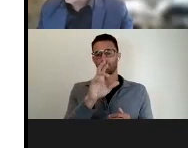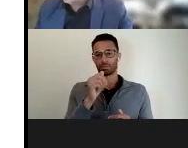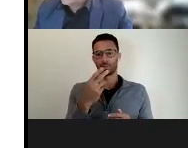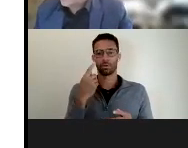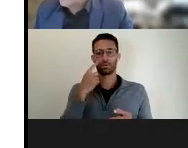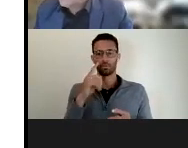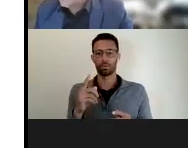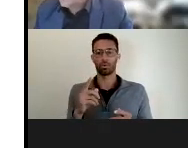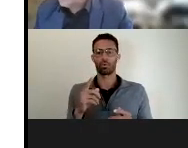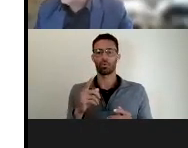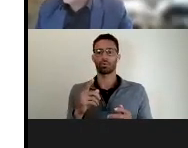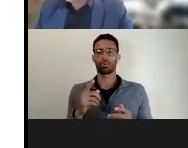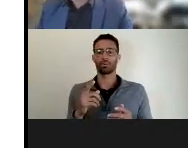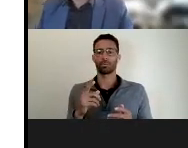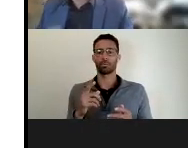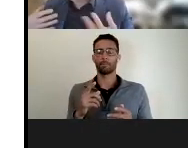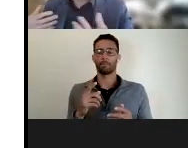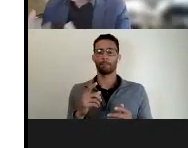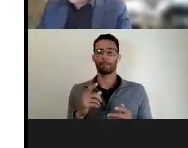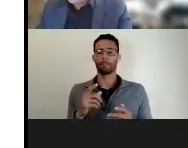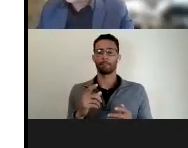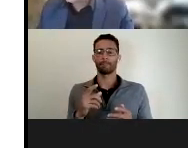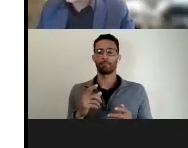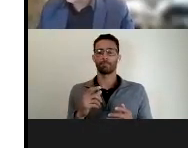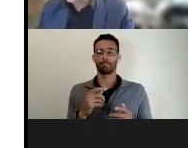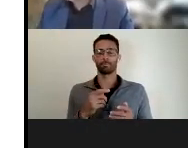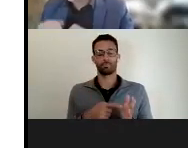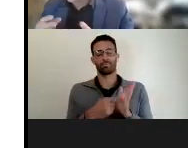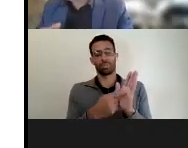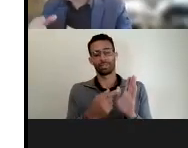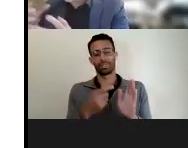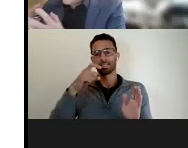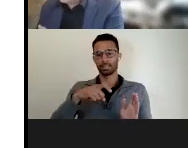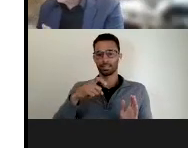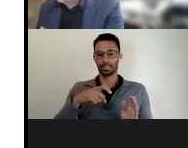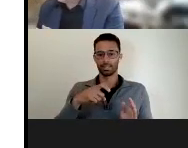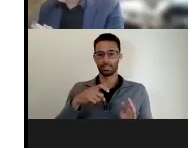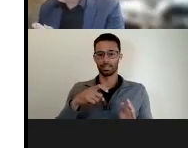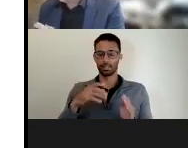raising the need for members of the Housing Subcommittee to raise the